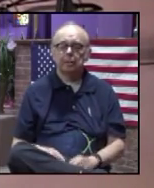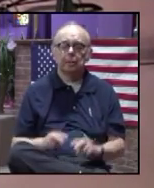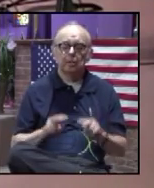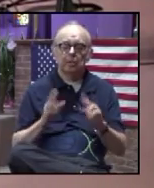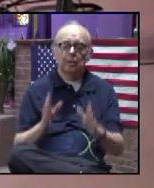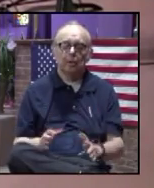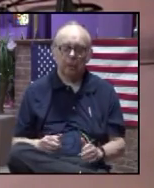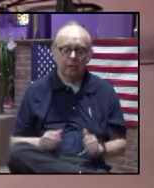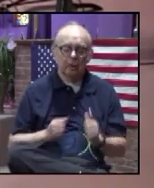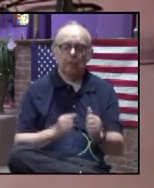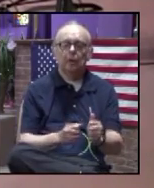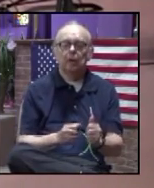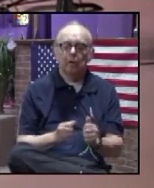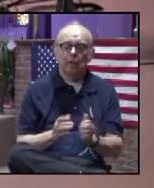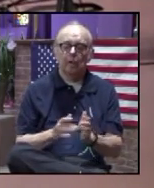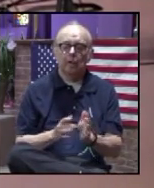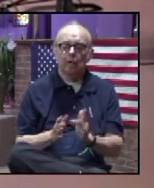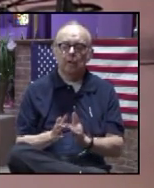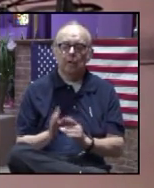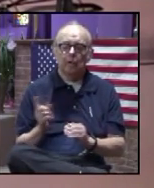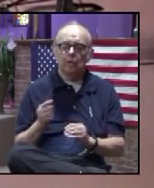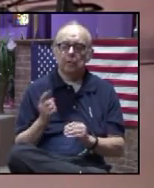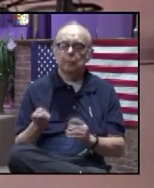Spectators follow Jesus only when it's easy.